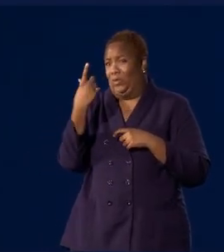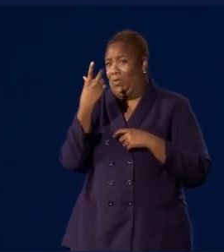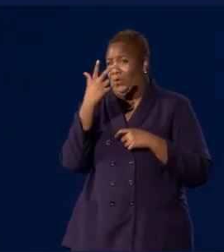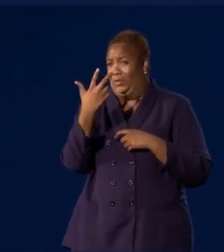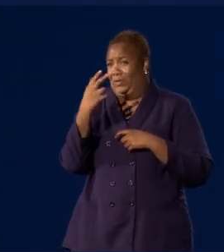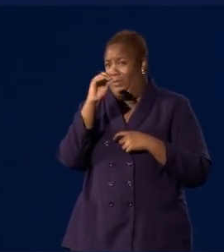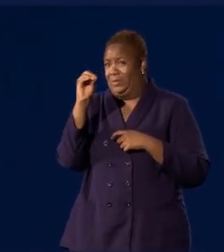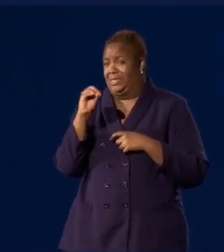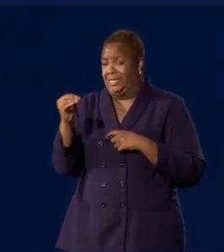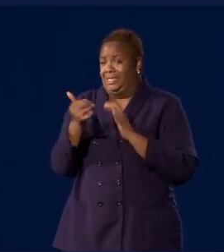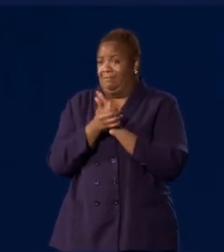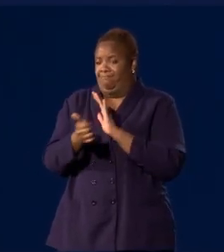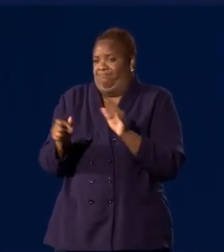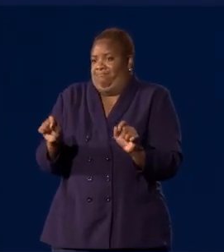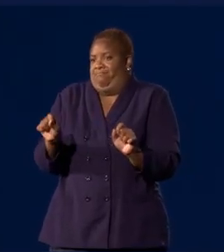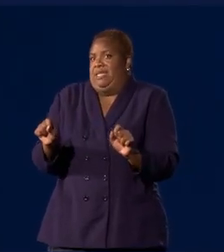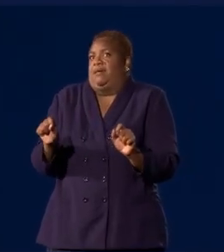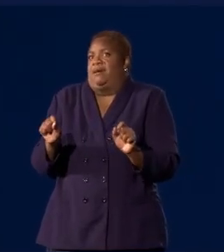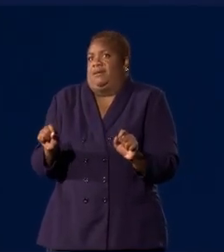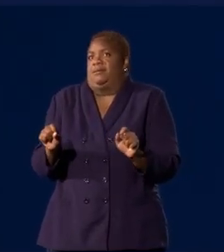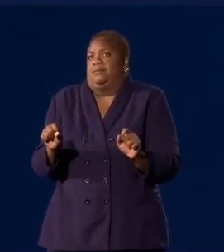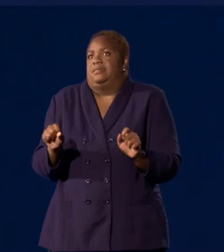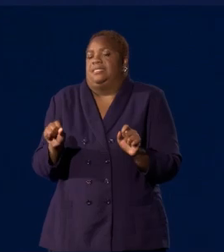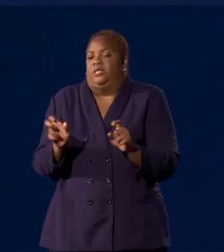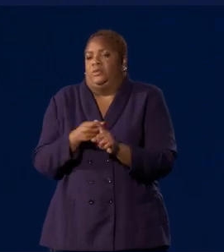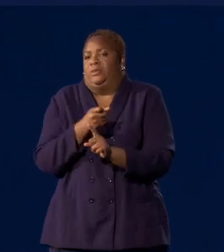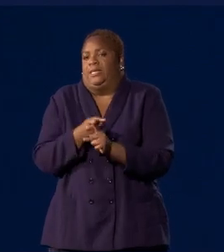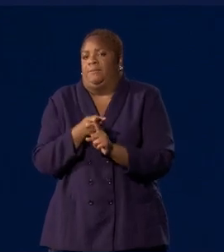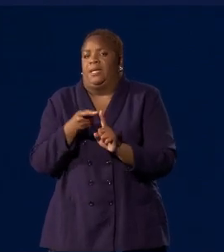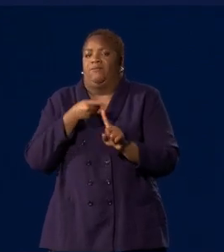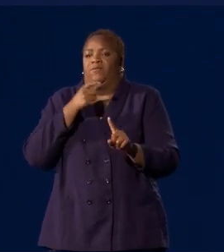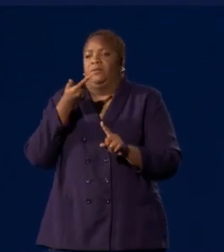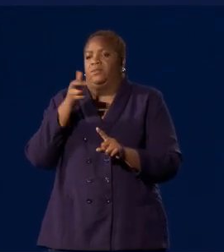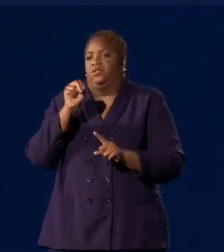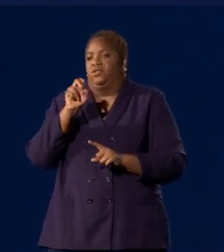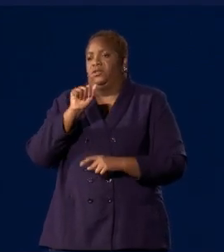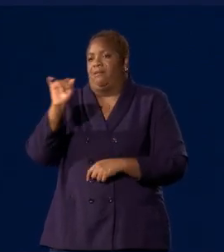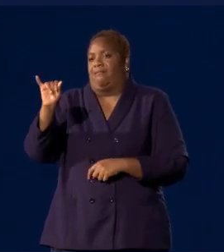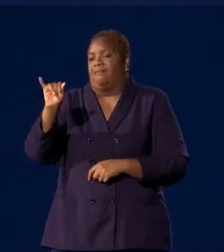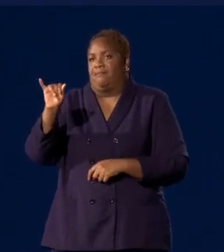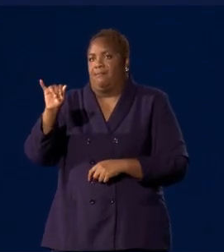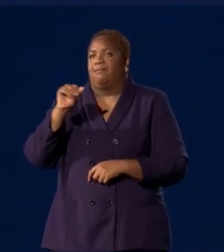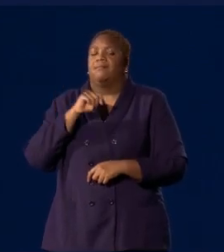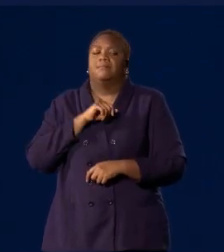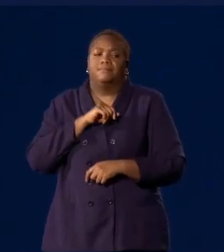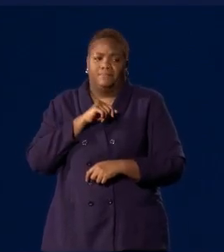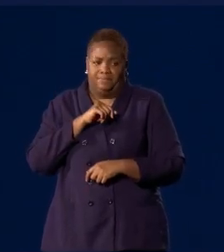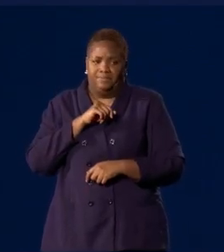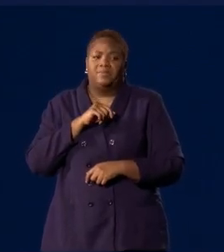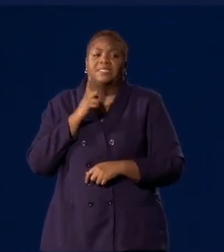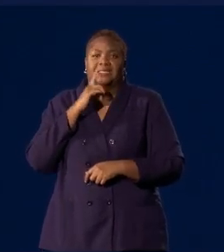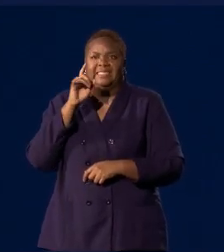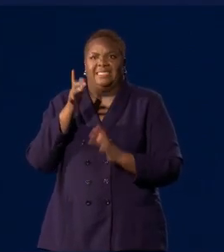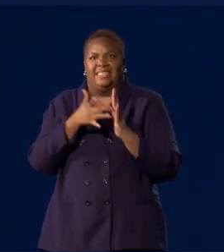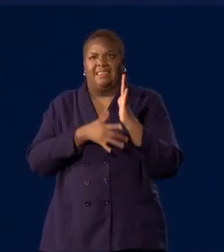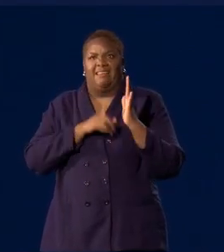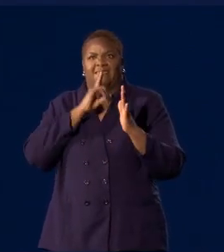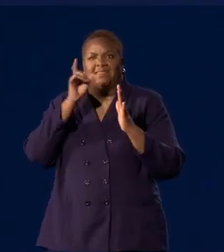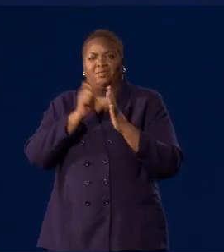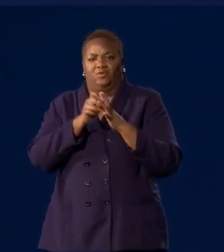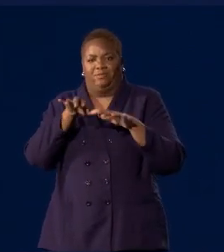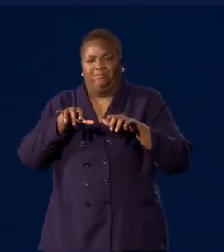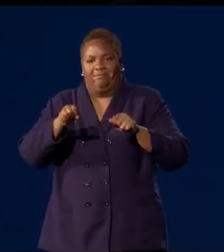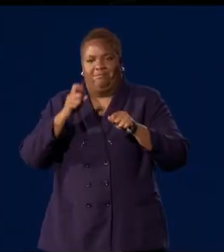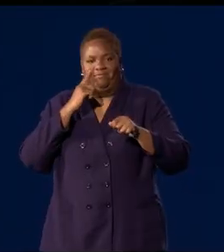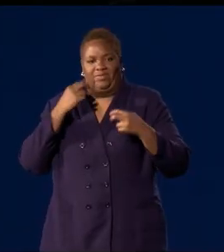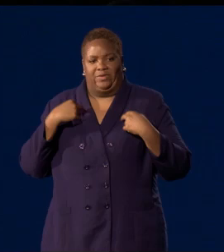are likely to be impacted by GenAI, and this technology can actually take over for a human.